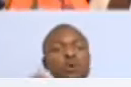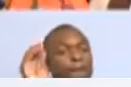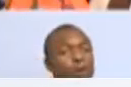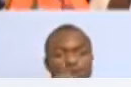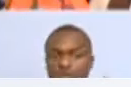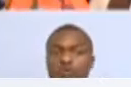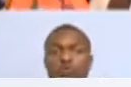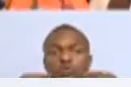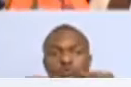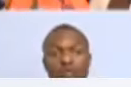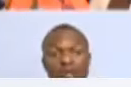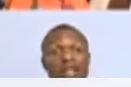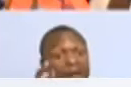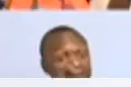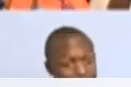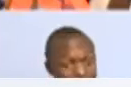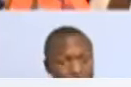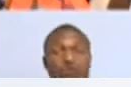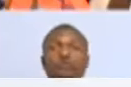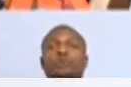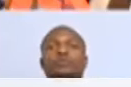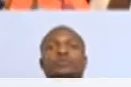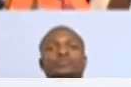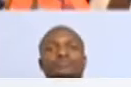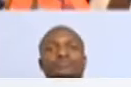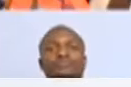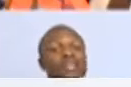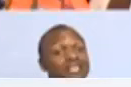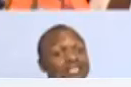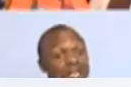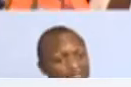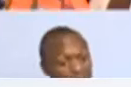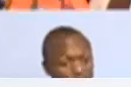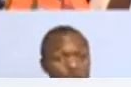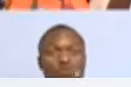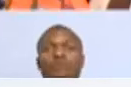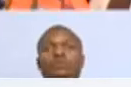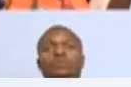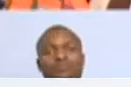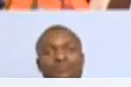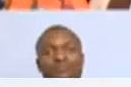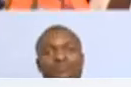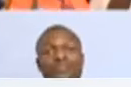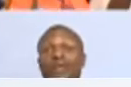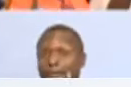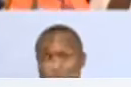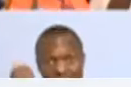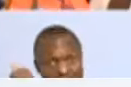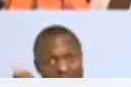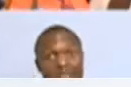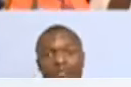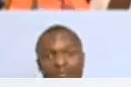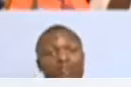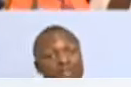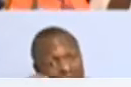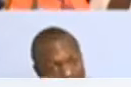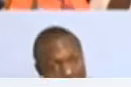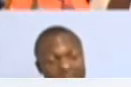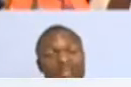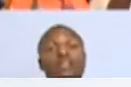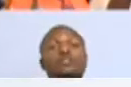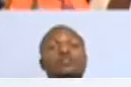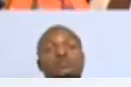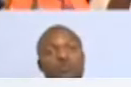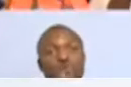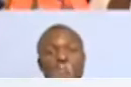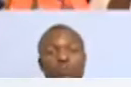article. Report to the police. Just report to the police. That's the best thing a civilized citizen does.